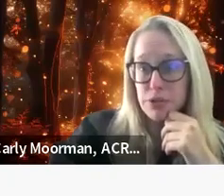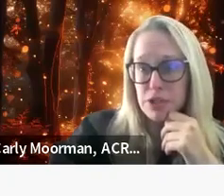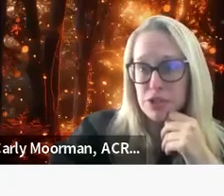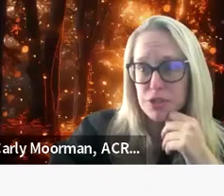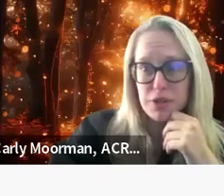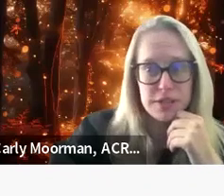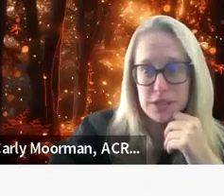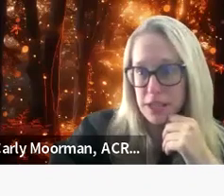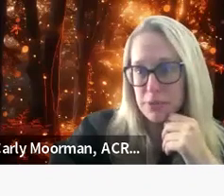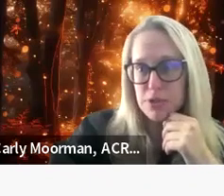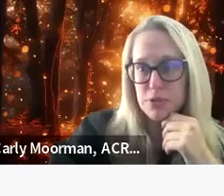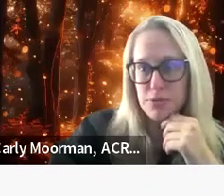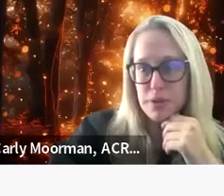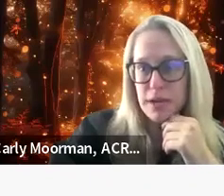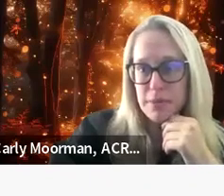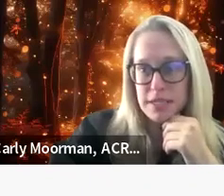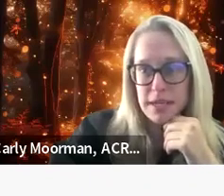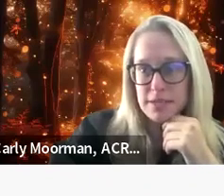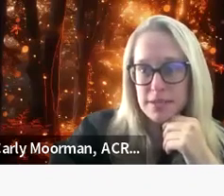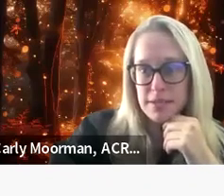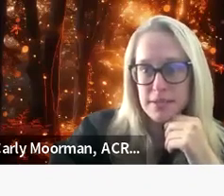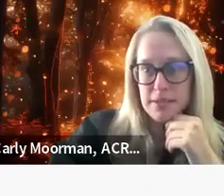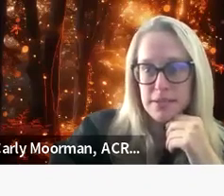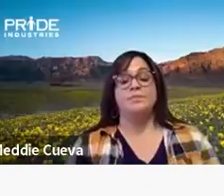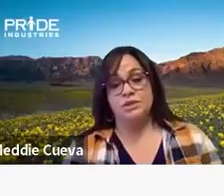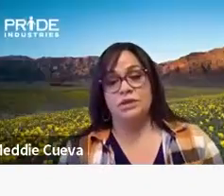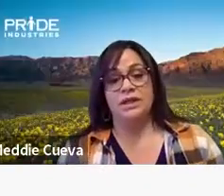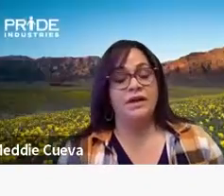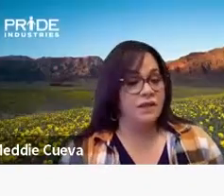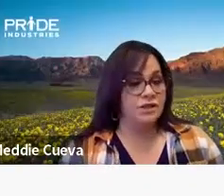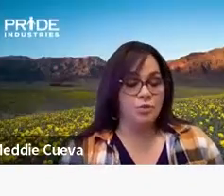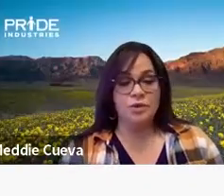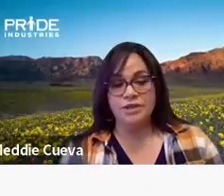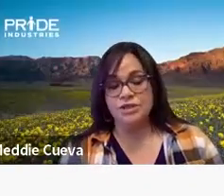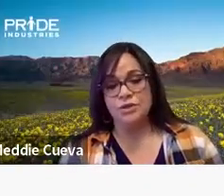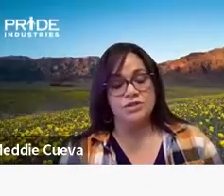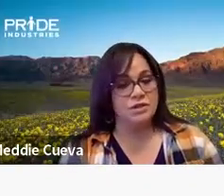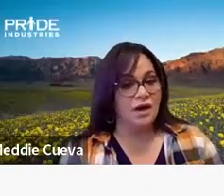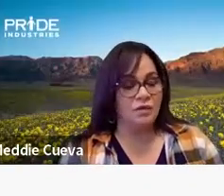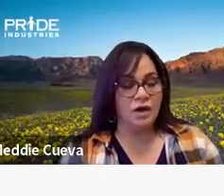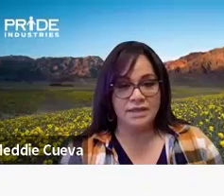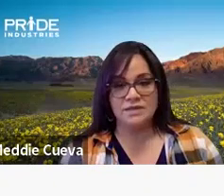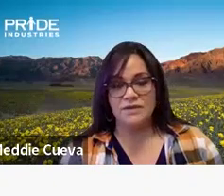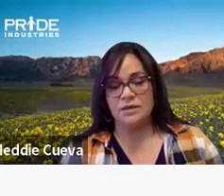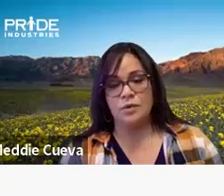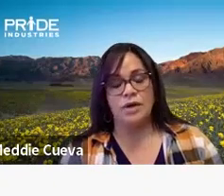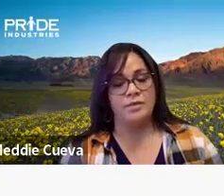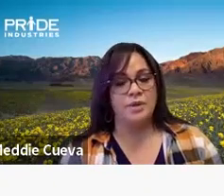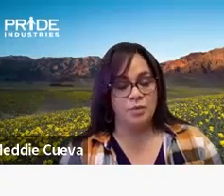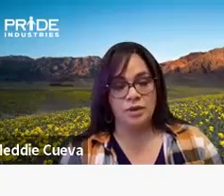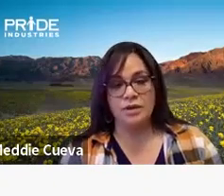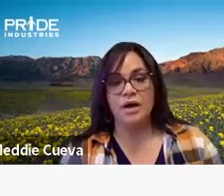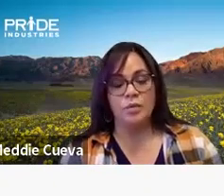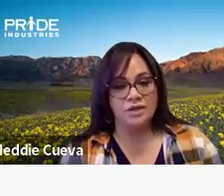don't pre-register, they're still able to attend. Absolutely. If they don't pre-register, we'll still have walk-ins available